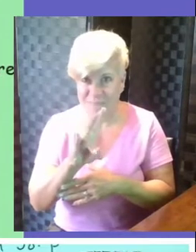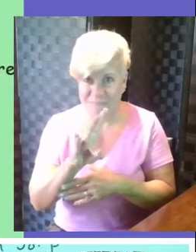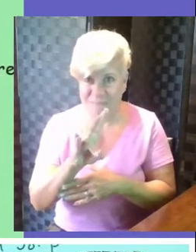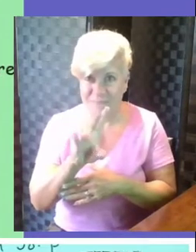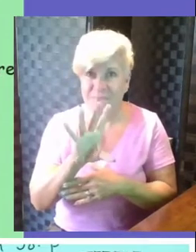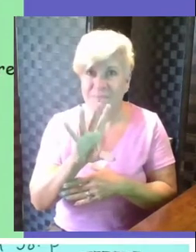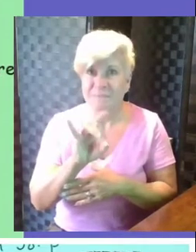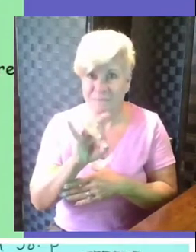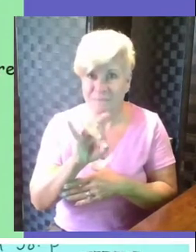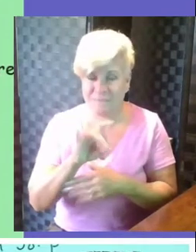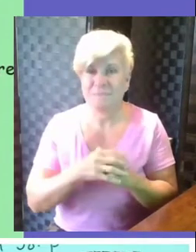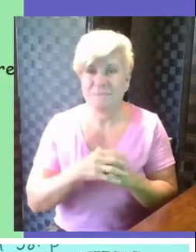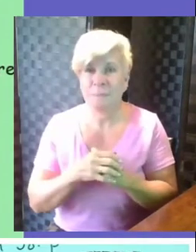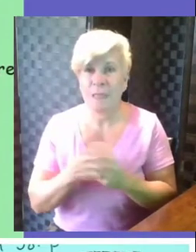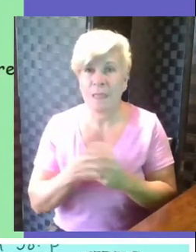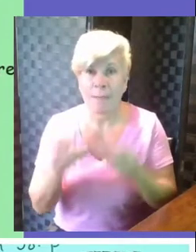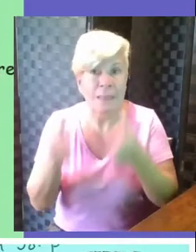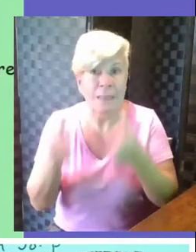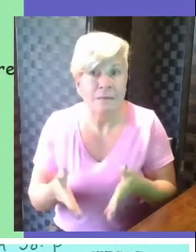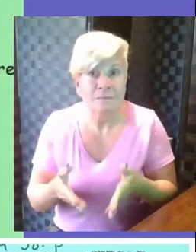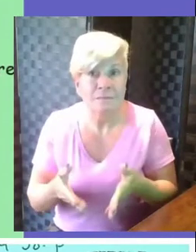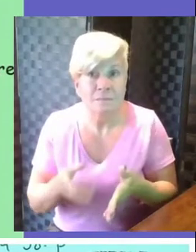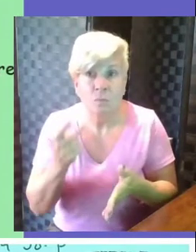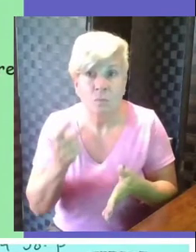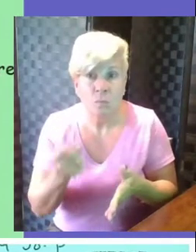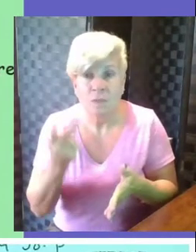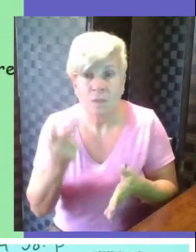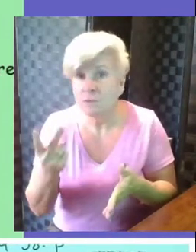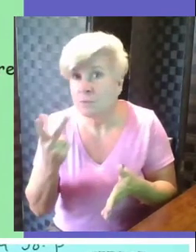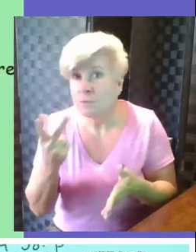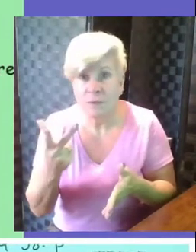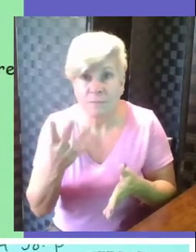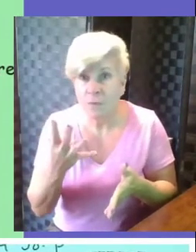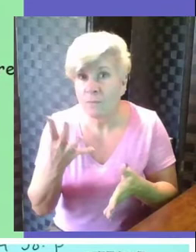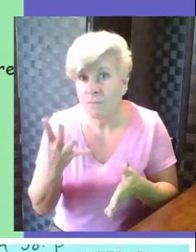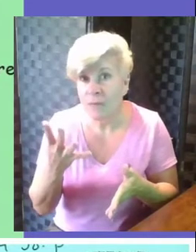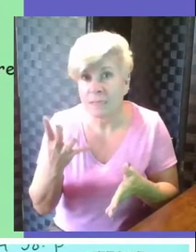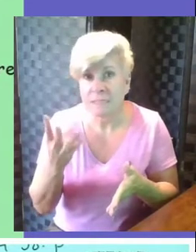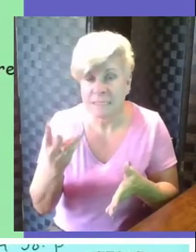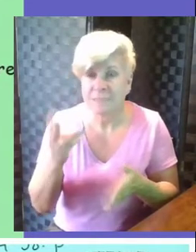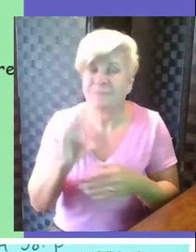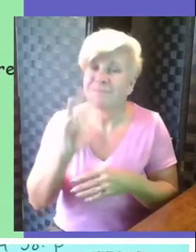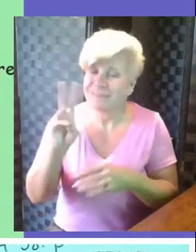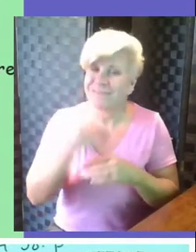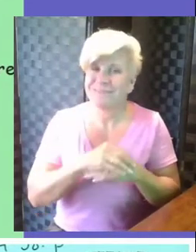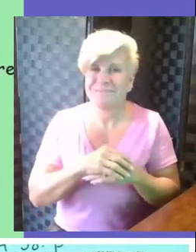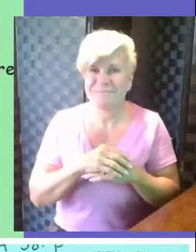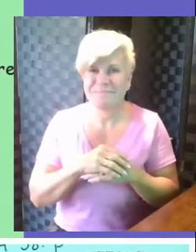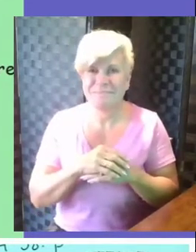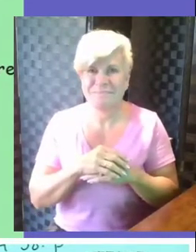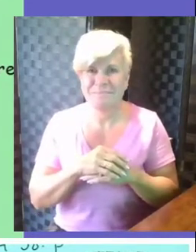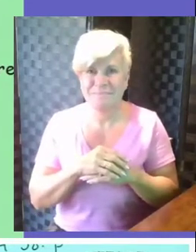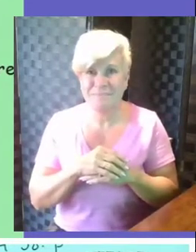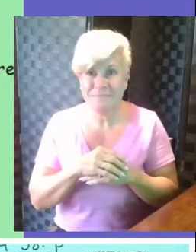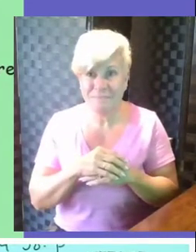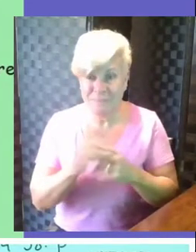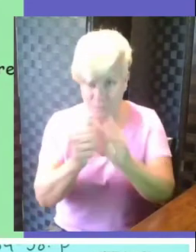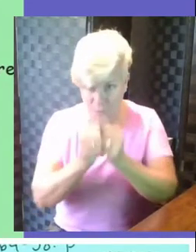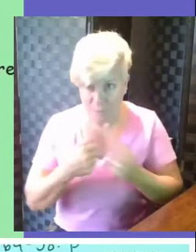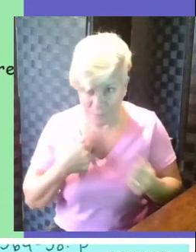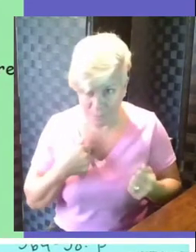6, 7, 8. How many are left? Let's count them. 1, 2, 3, 4, 5, 6. You with me so